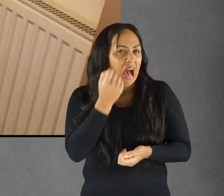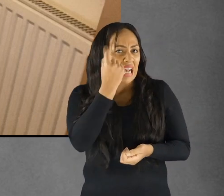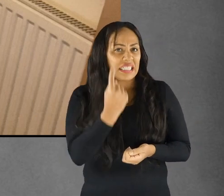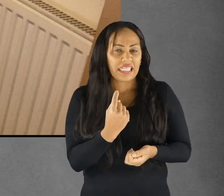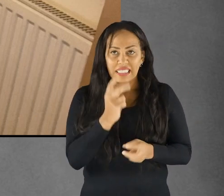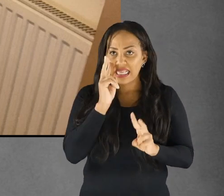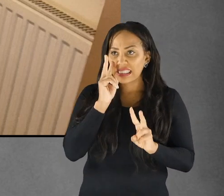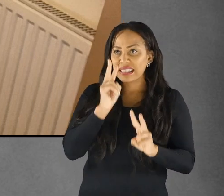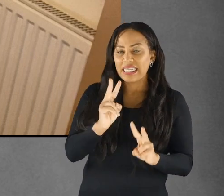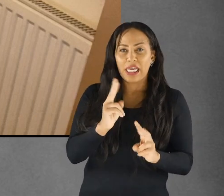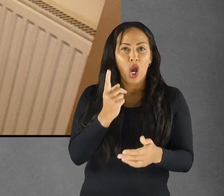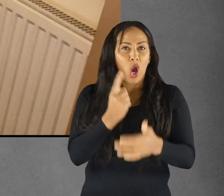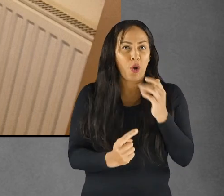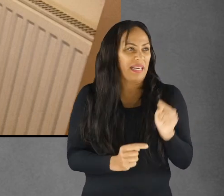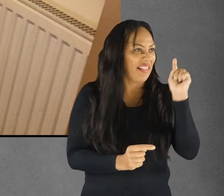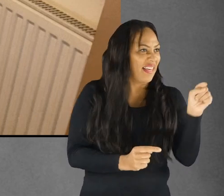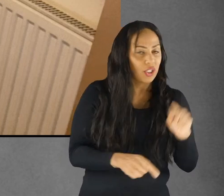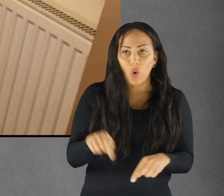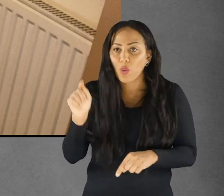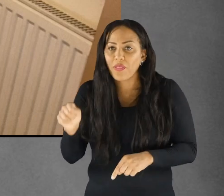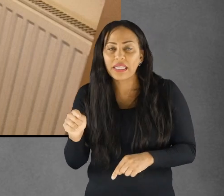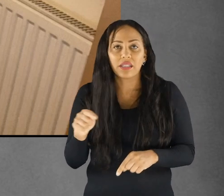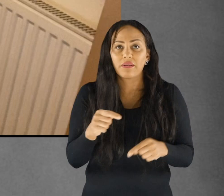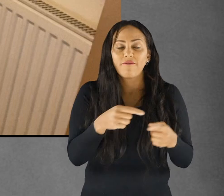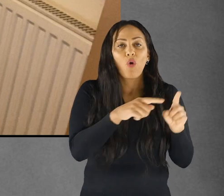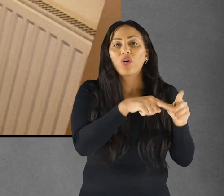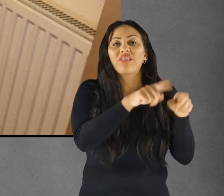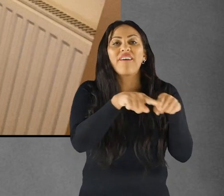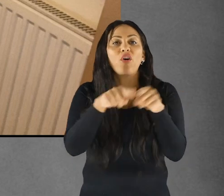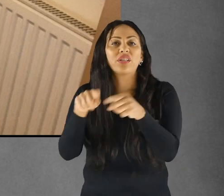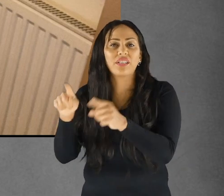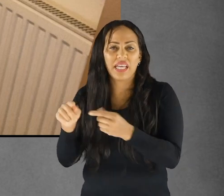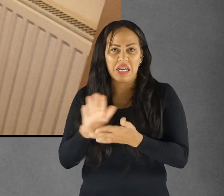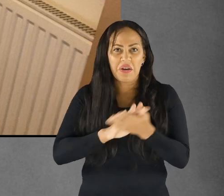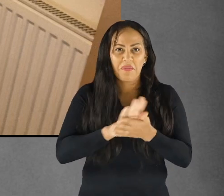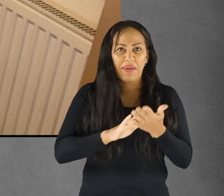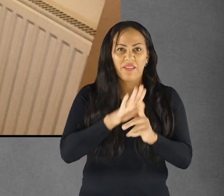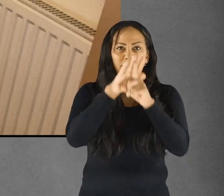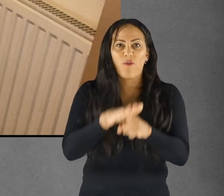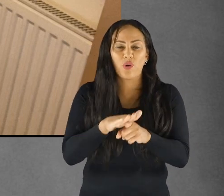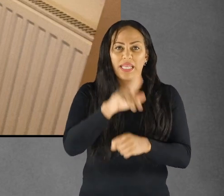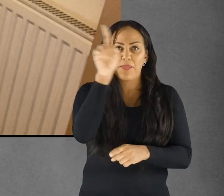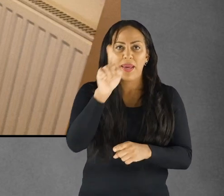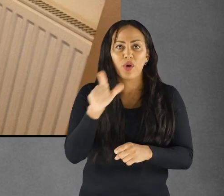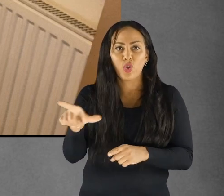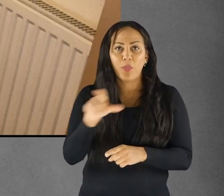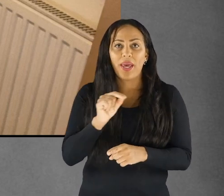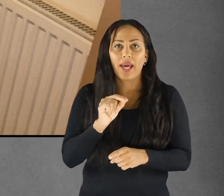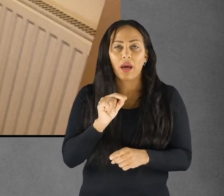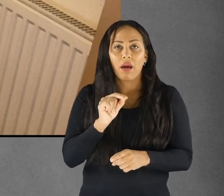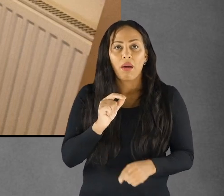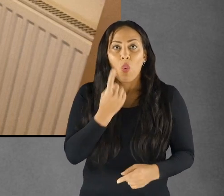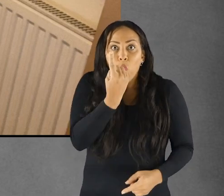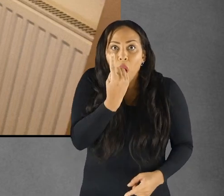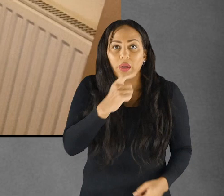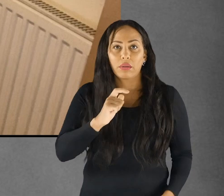Ideas that see a binary when it comes to diversity, forcing people to choose one protected characteristic or another,